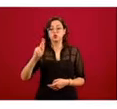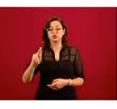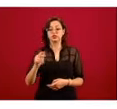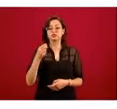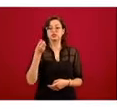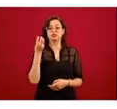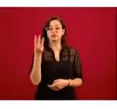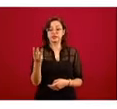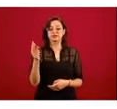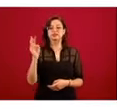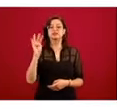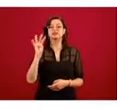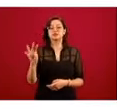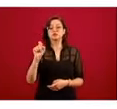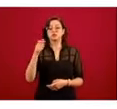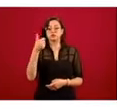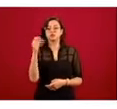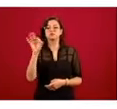We have